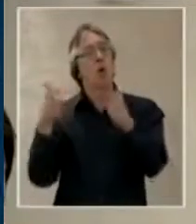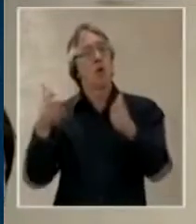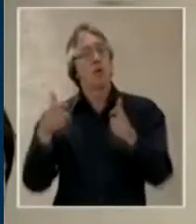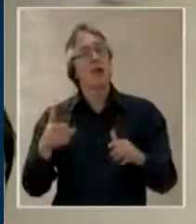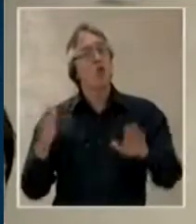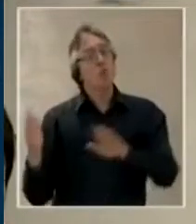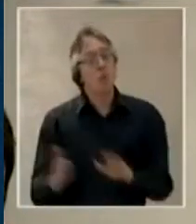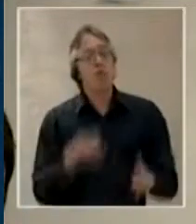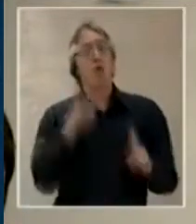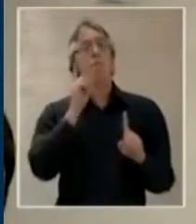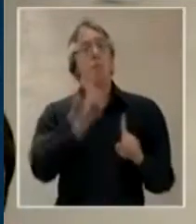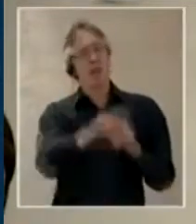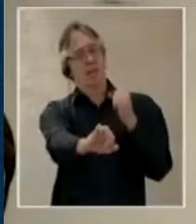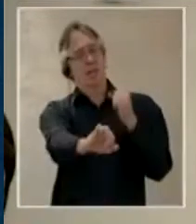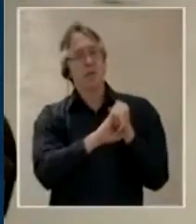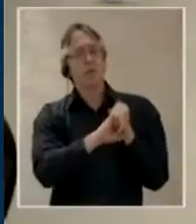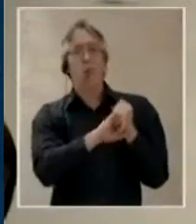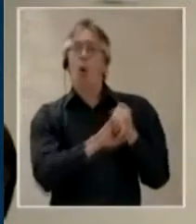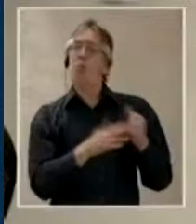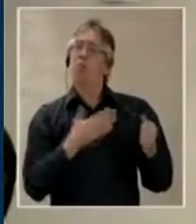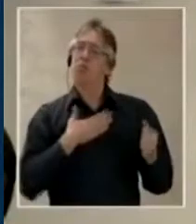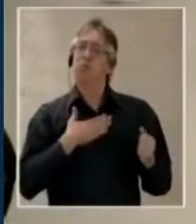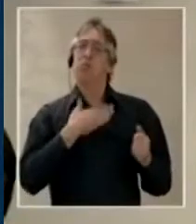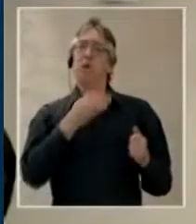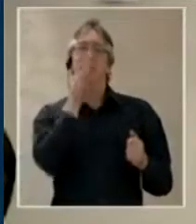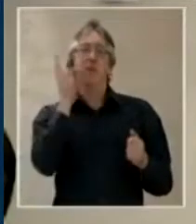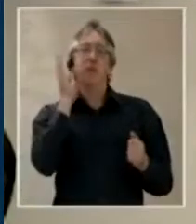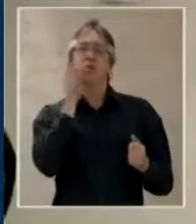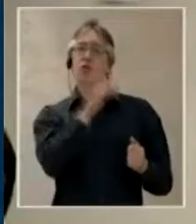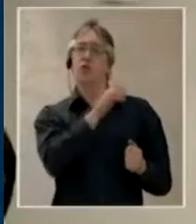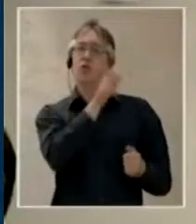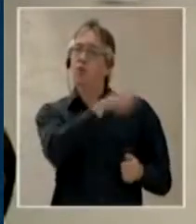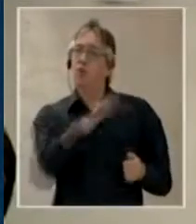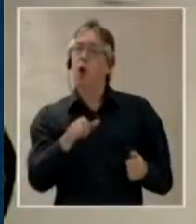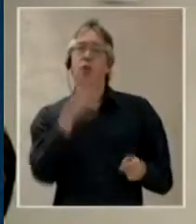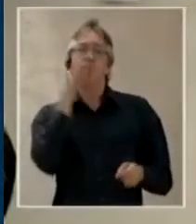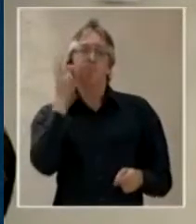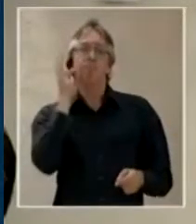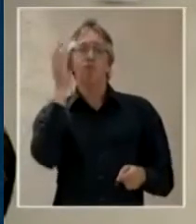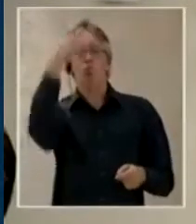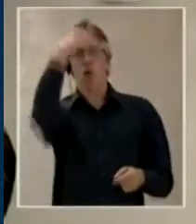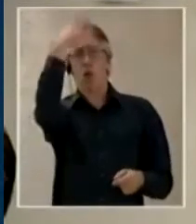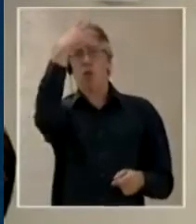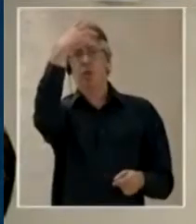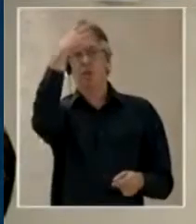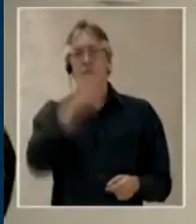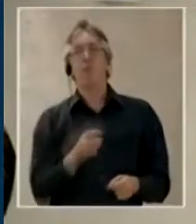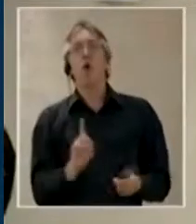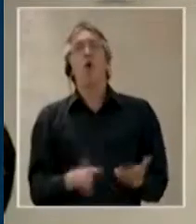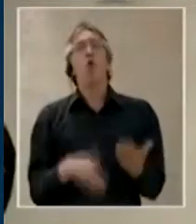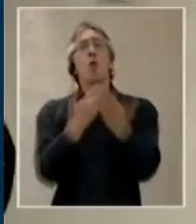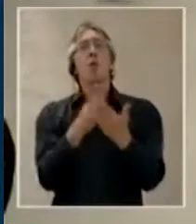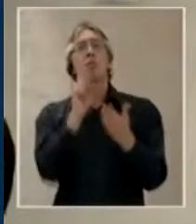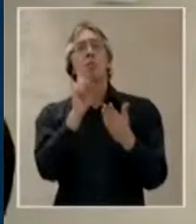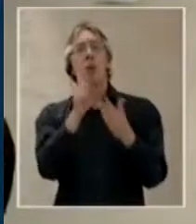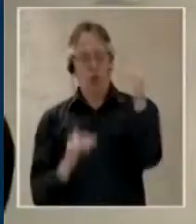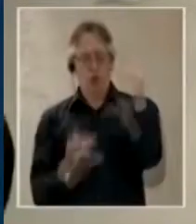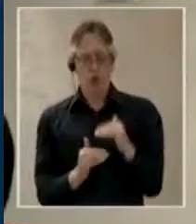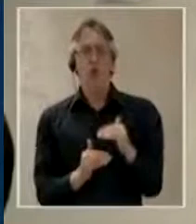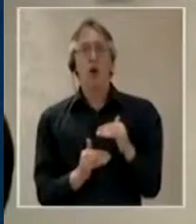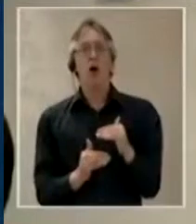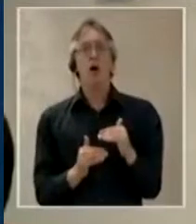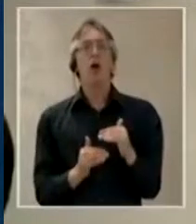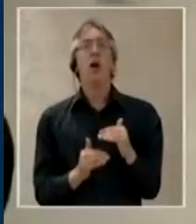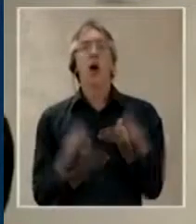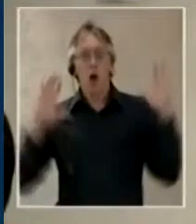the support of authentic Indigenous governments and peoples. Recommendations should be few and focused, reasonable, and workable